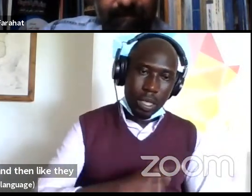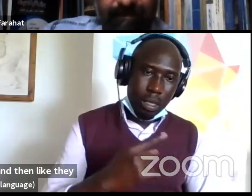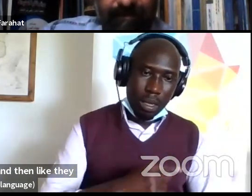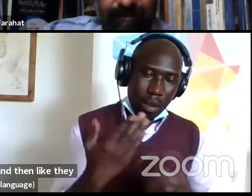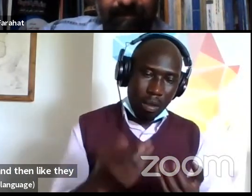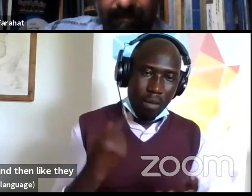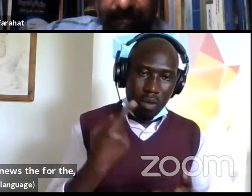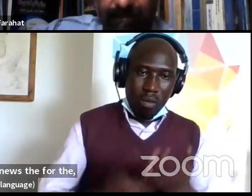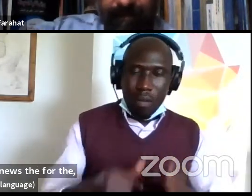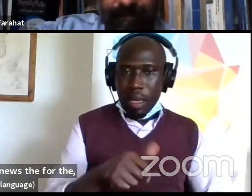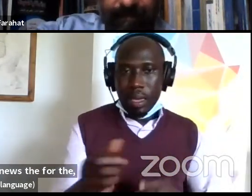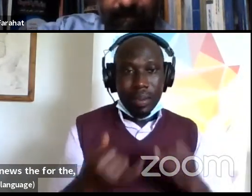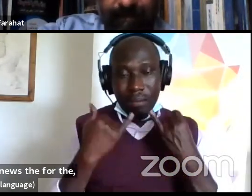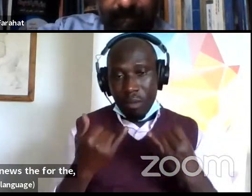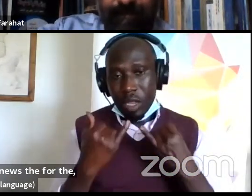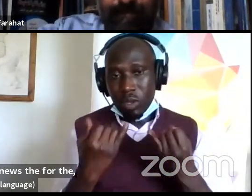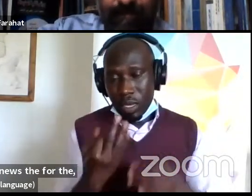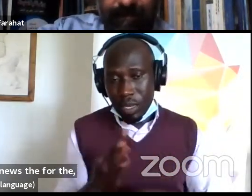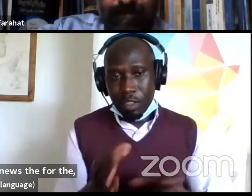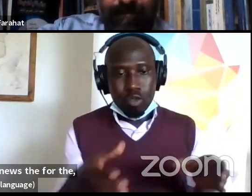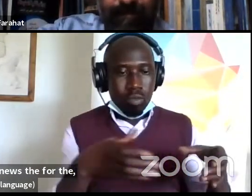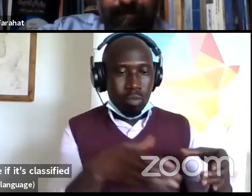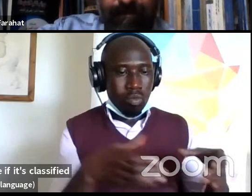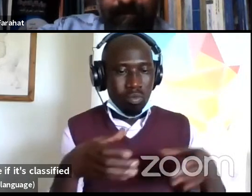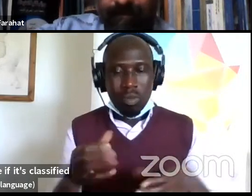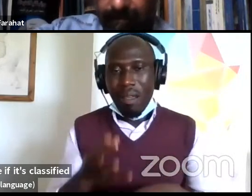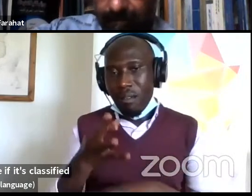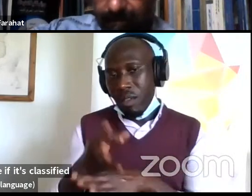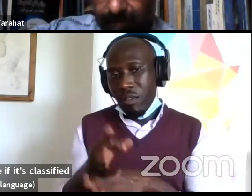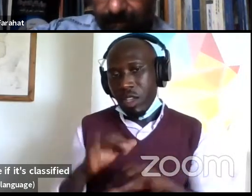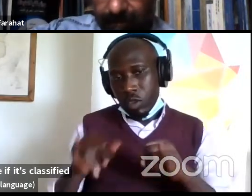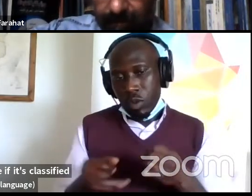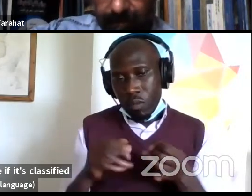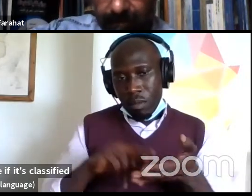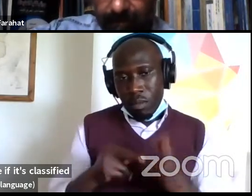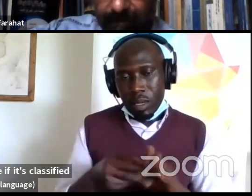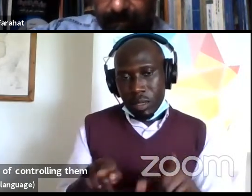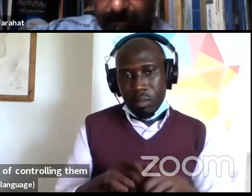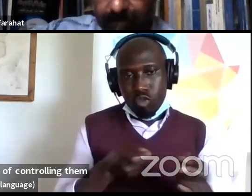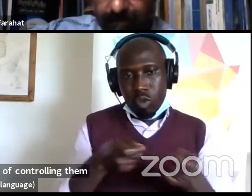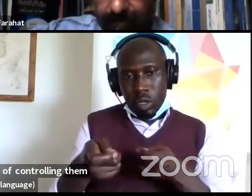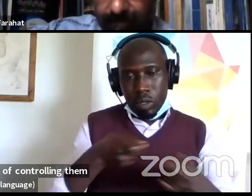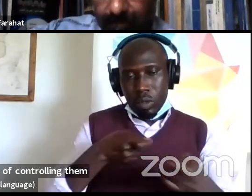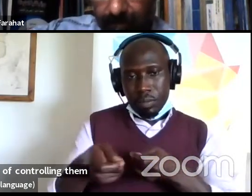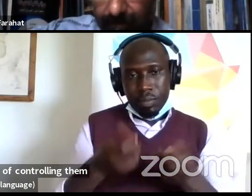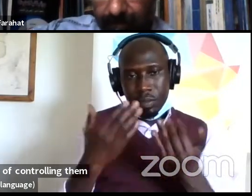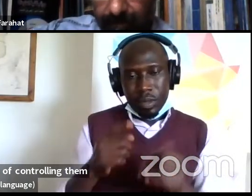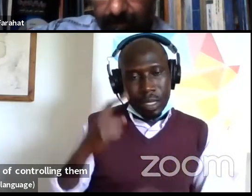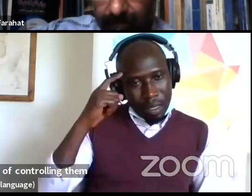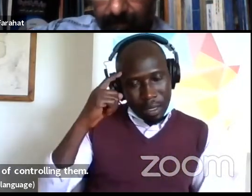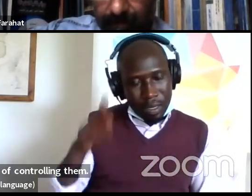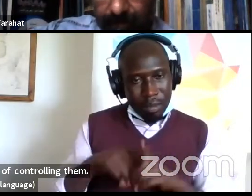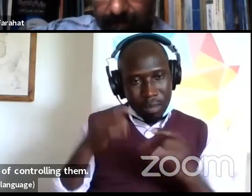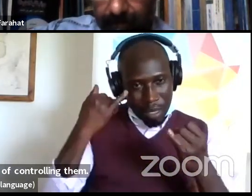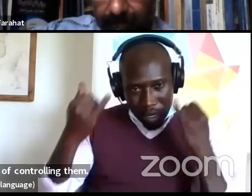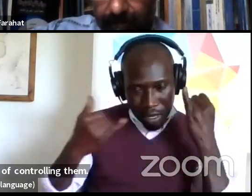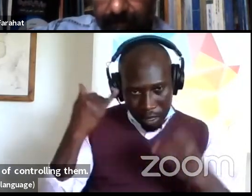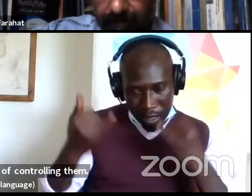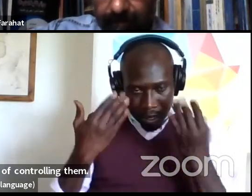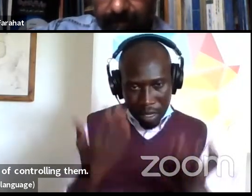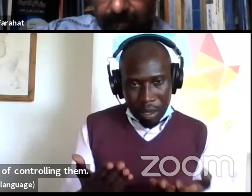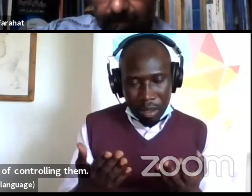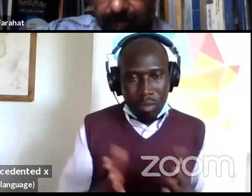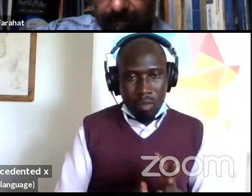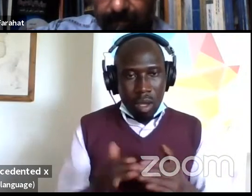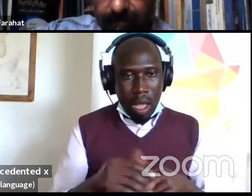whatever information they give, if it's classified as fake news or what, and that's the means of controlling them. So I think it's the idea of unprecedented